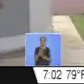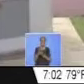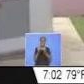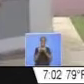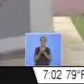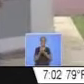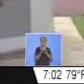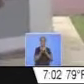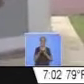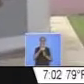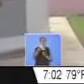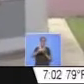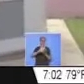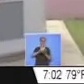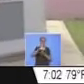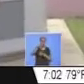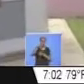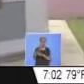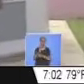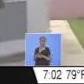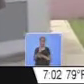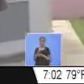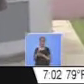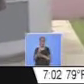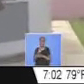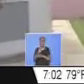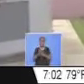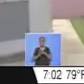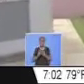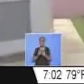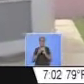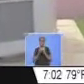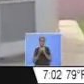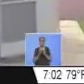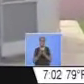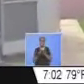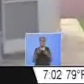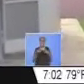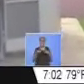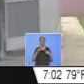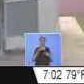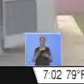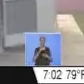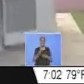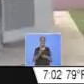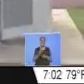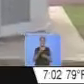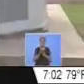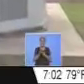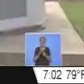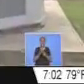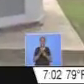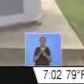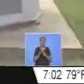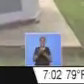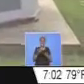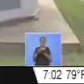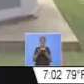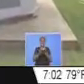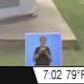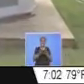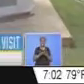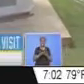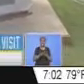and Central Pines subdivision have been identified as locations for some of